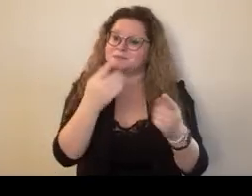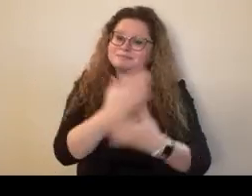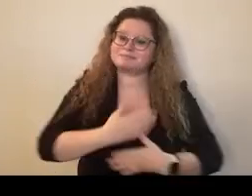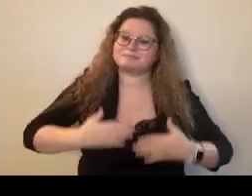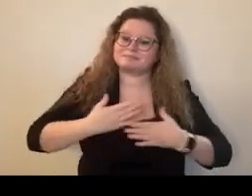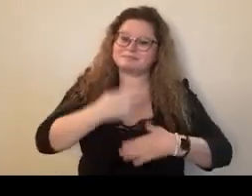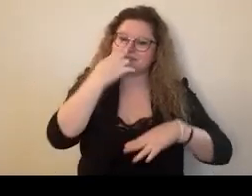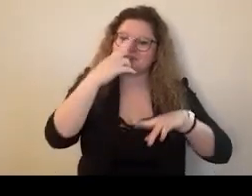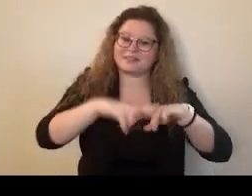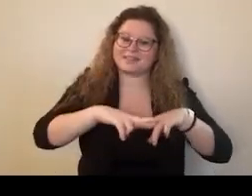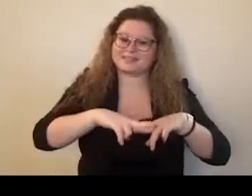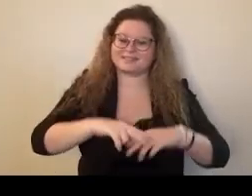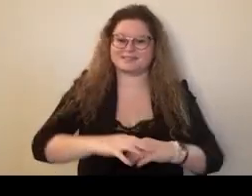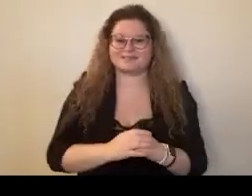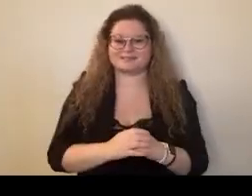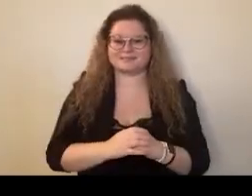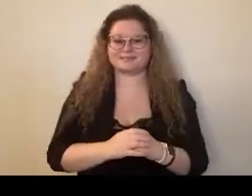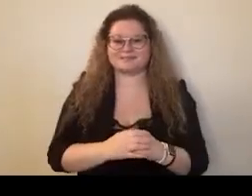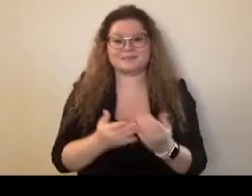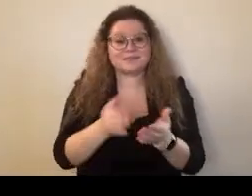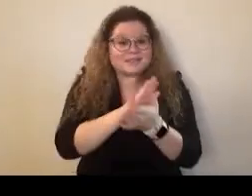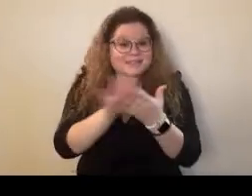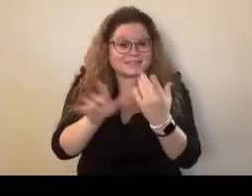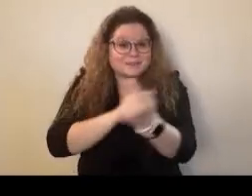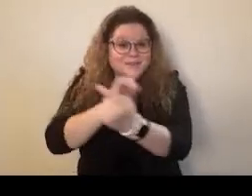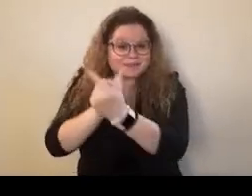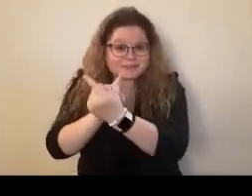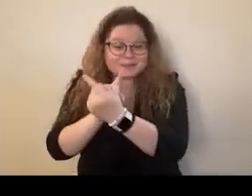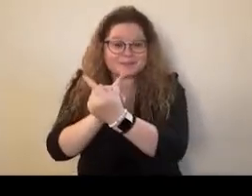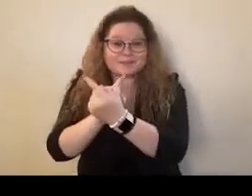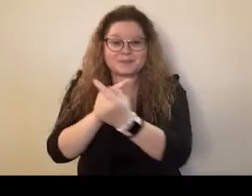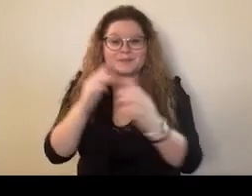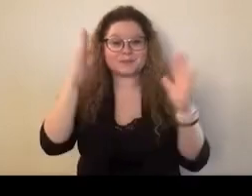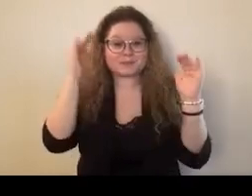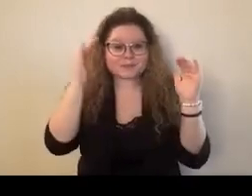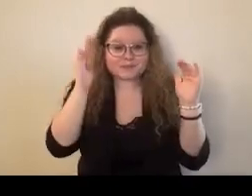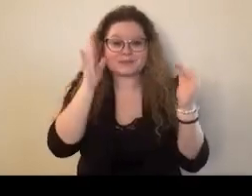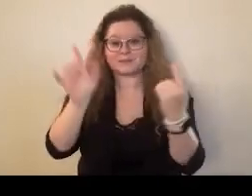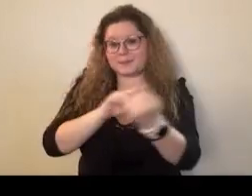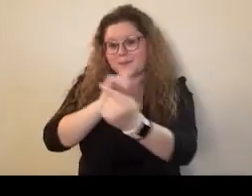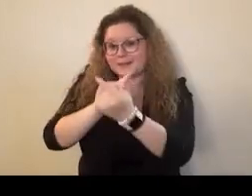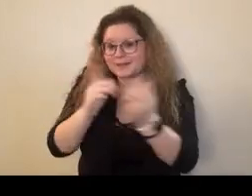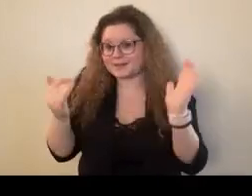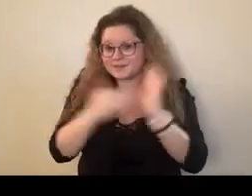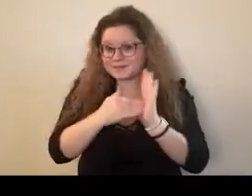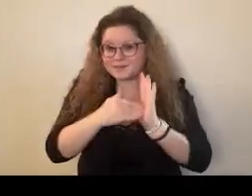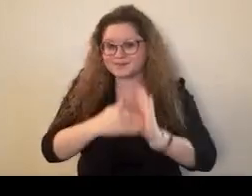the experience. It was a pleasure to meet him, and hopefully I'll meet him again one day.